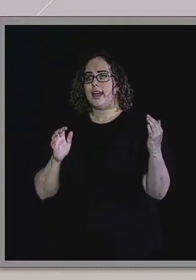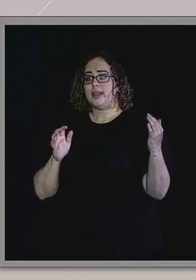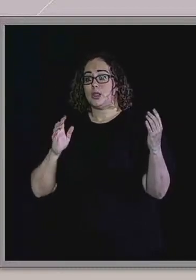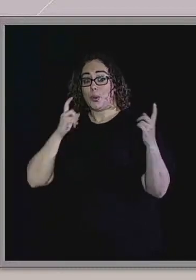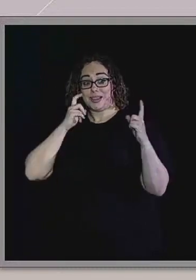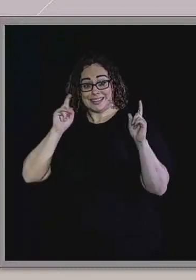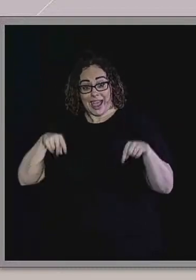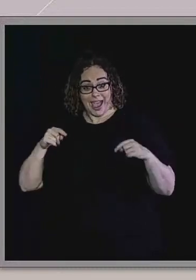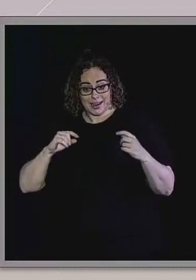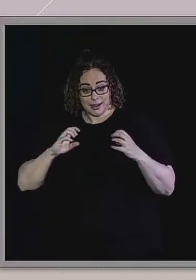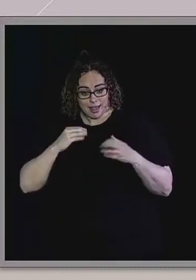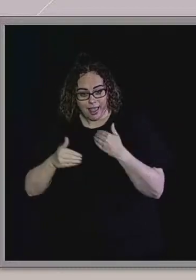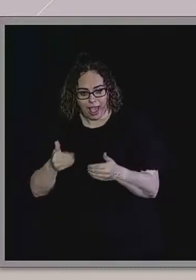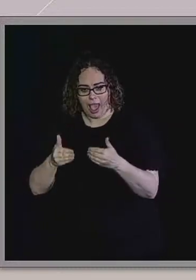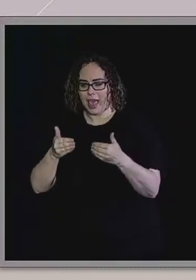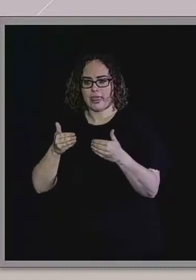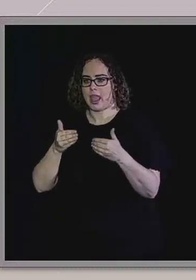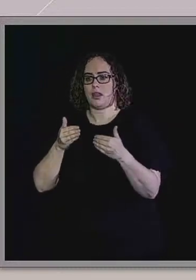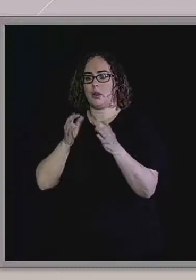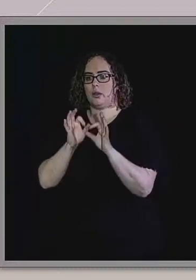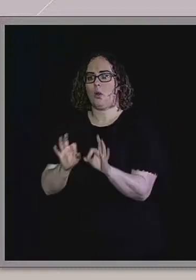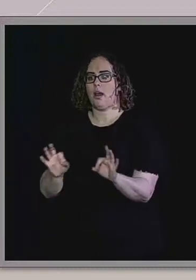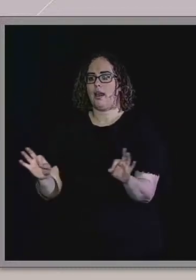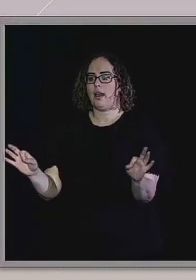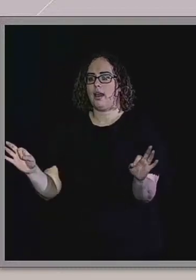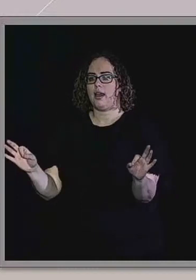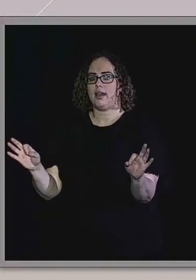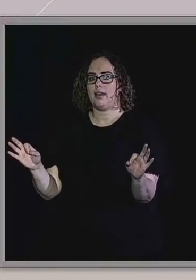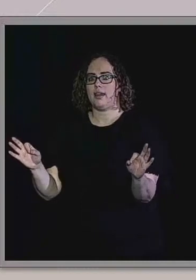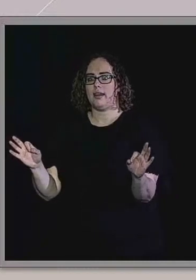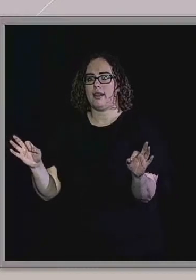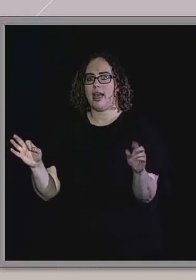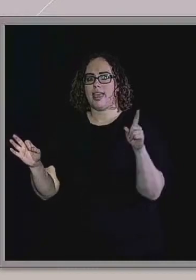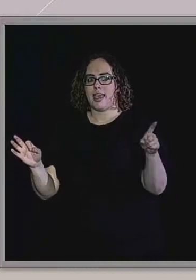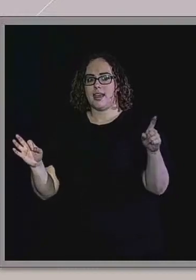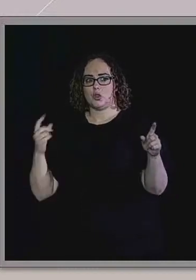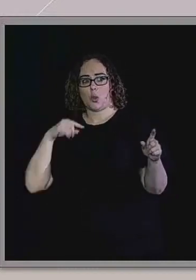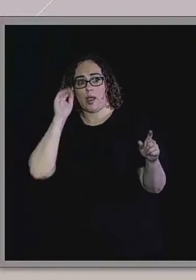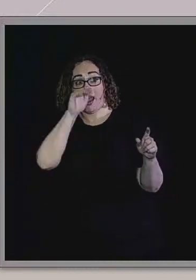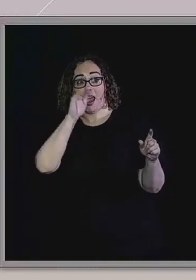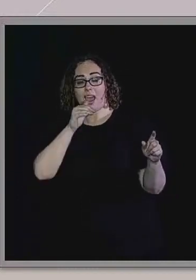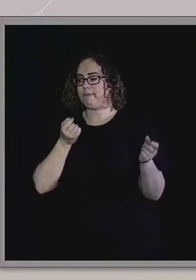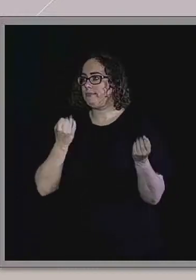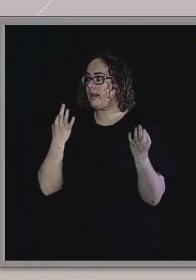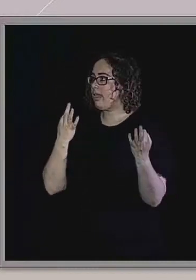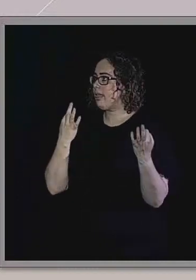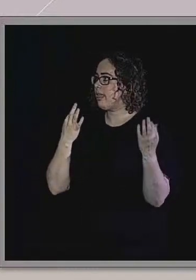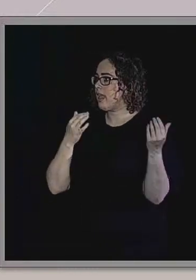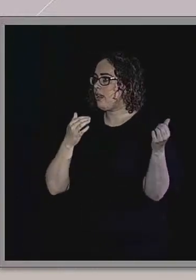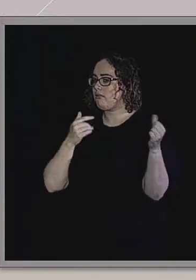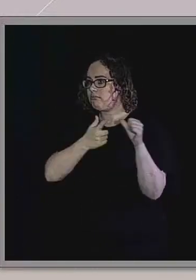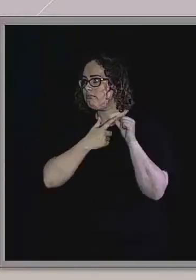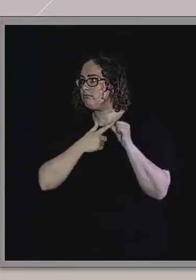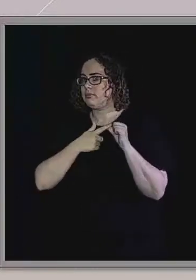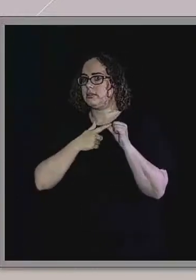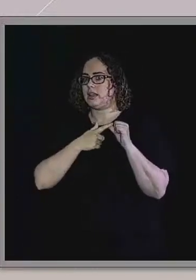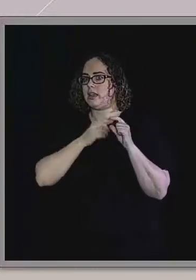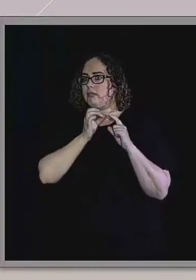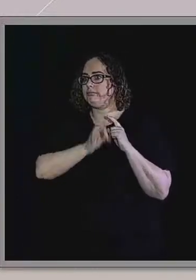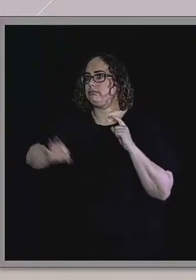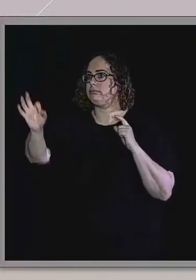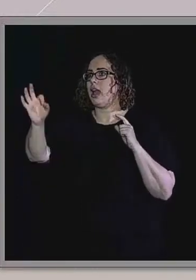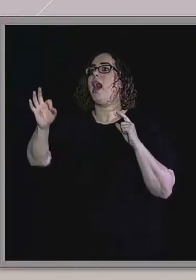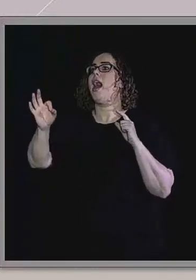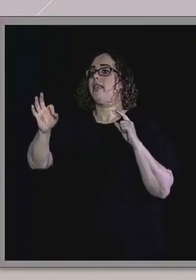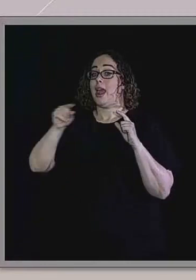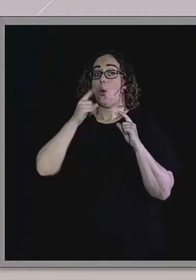quiet. But then several sort of months after that, they tried to reach out again and have a conversation. But I said, well, look, I'm kind of busy at the